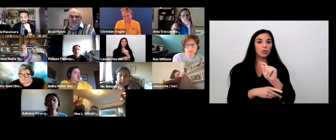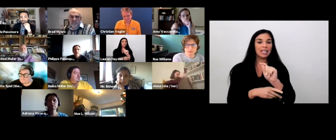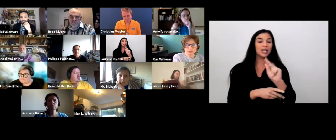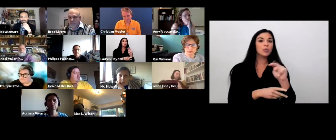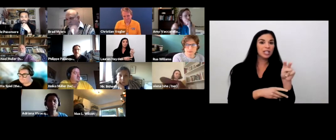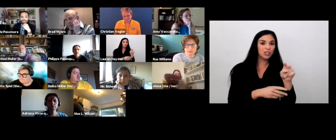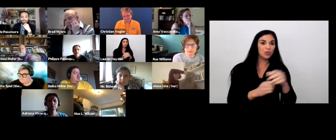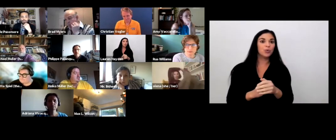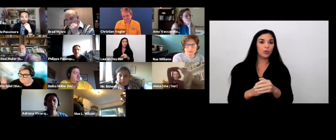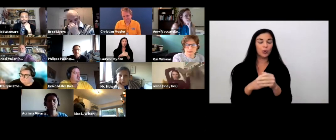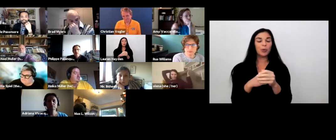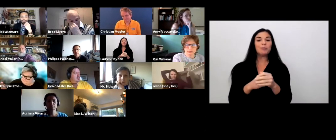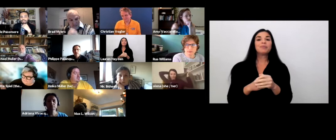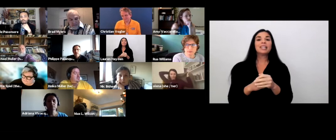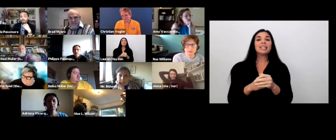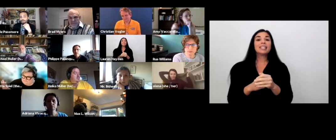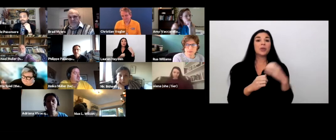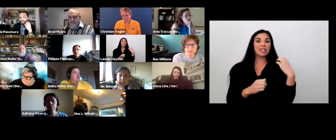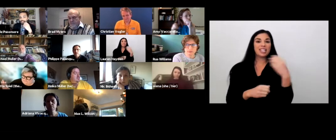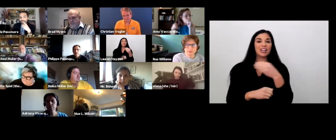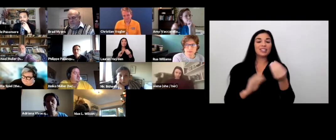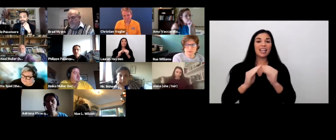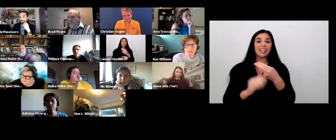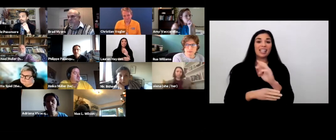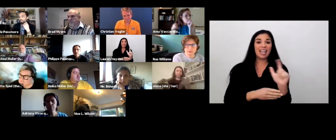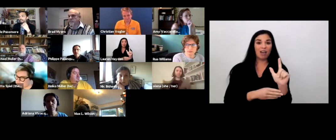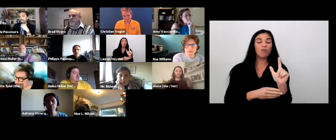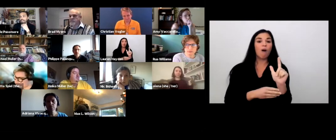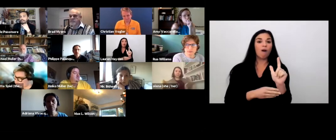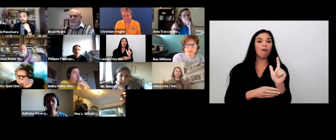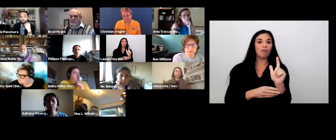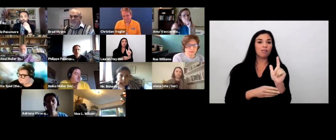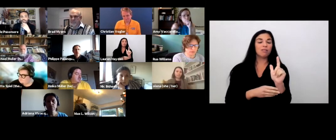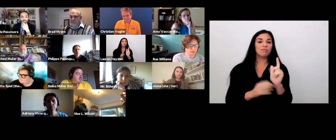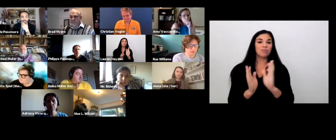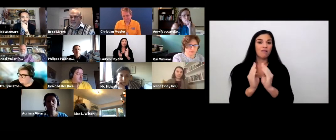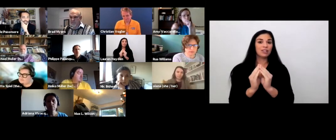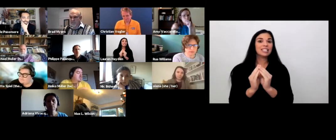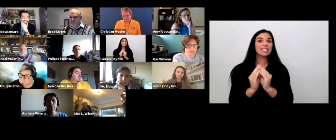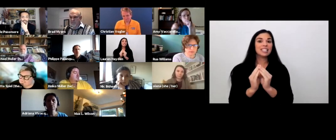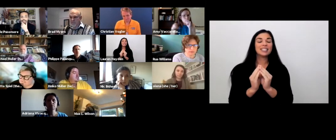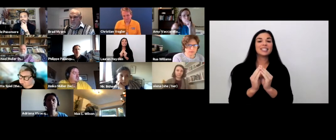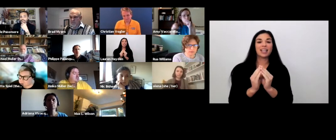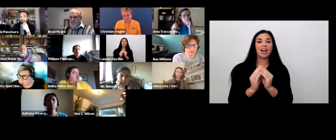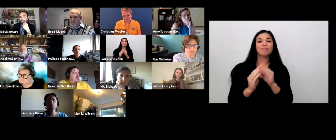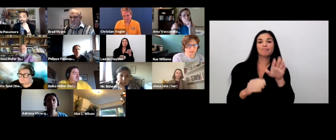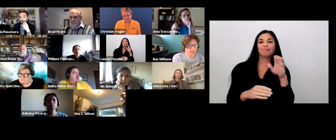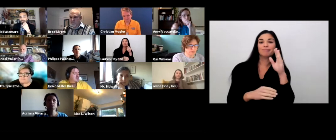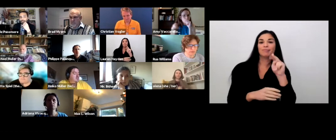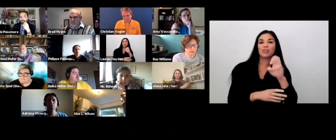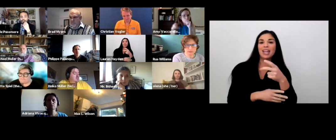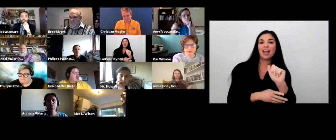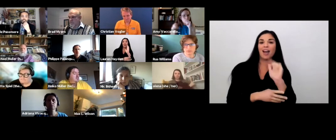chairs in the town halls conducted in cooperation with the EC. Neha will post some links to session A and session B